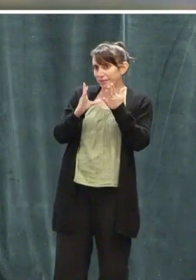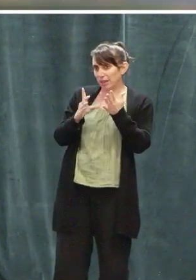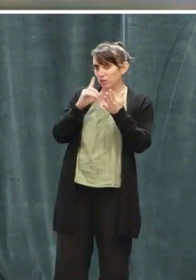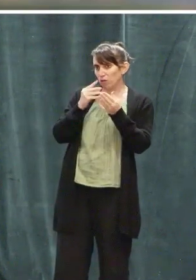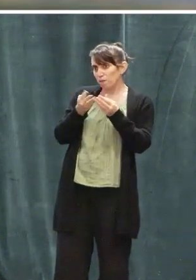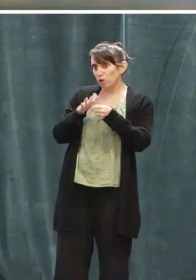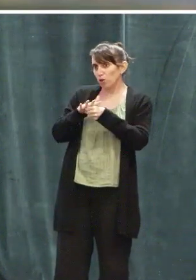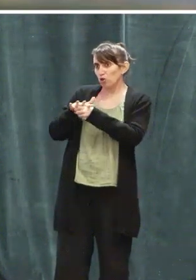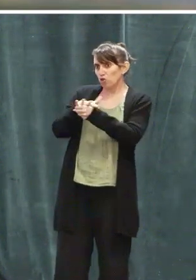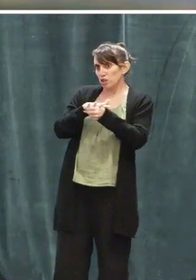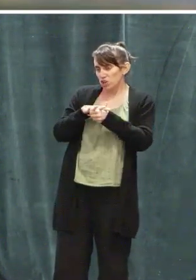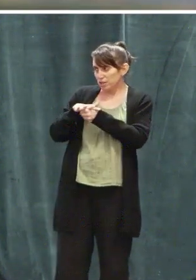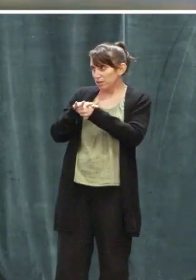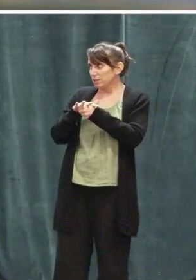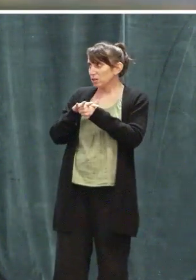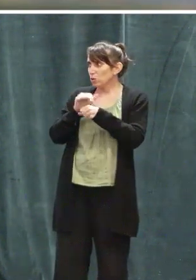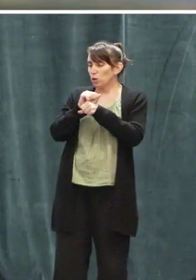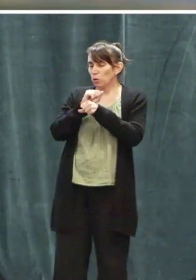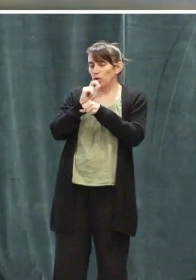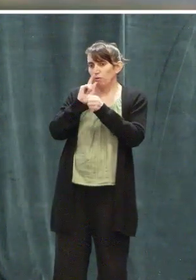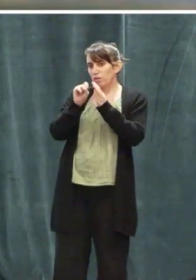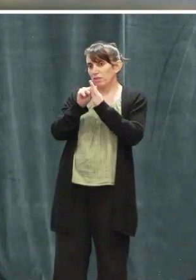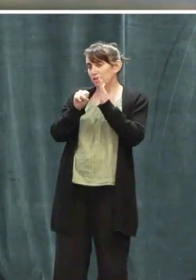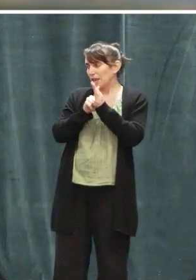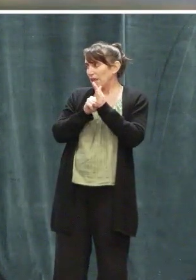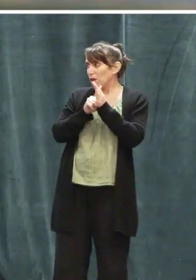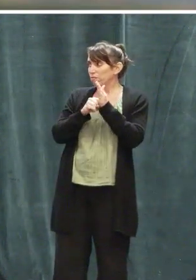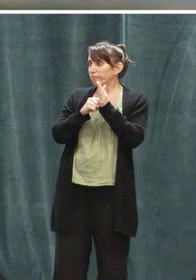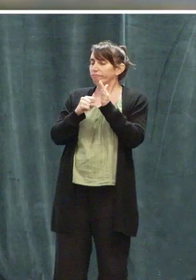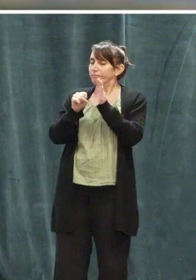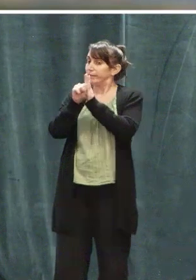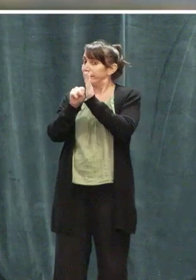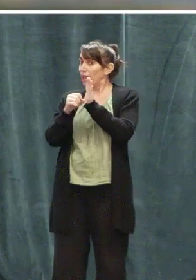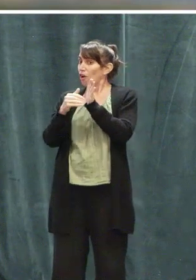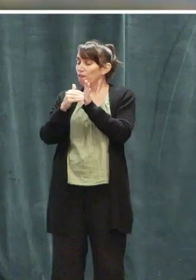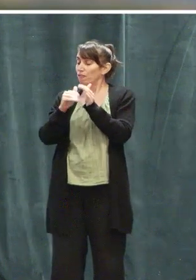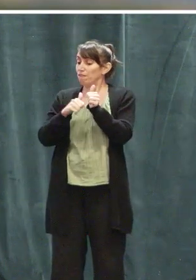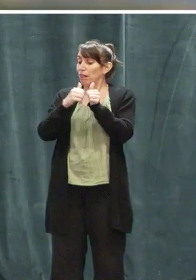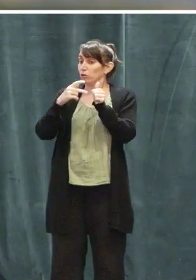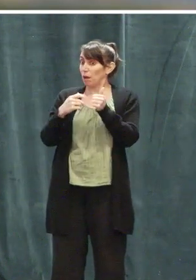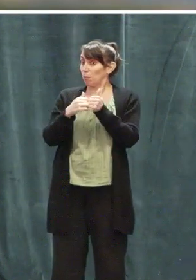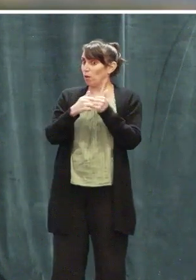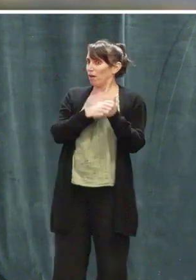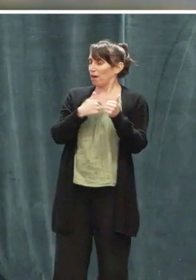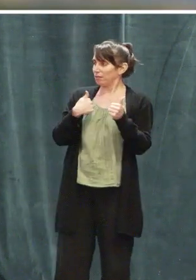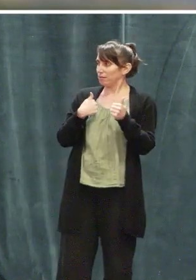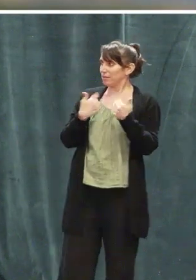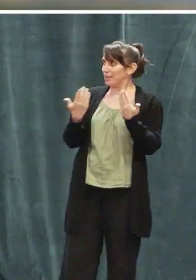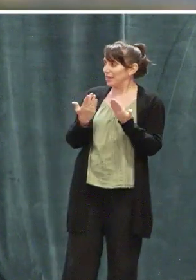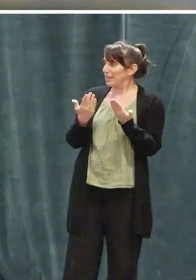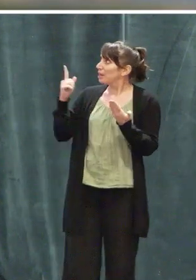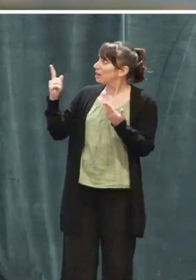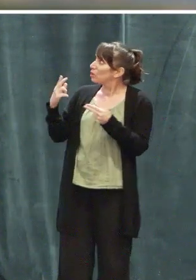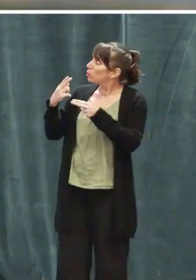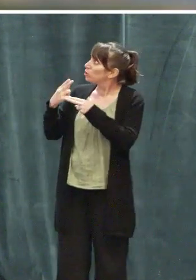we've split our scope with Scape, who Lee Altman will be following up with us. So here we're going to start talking about the North Cove